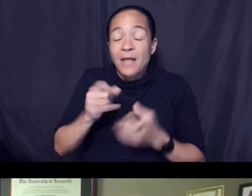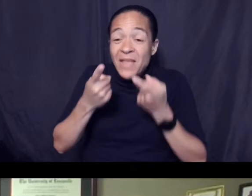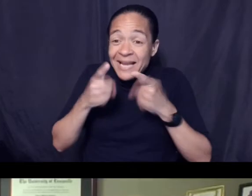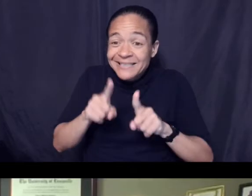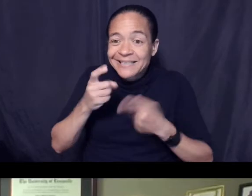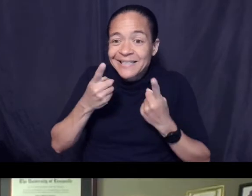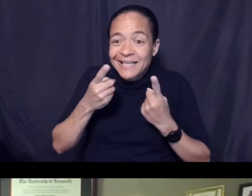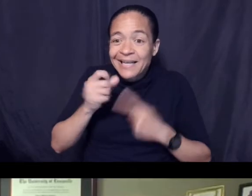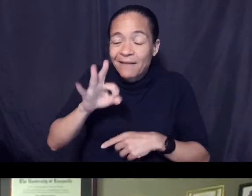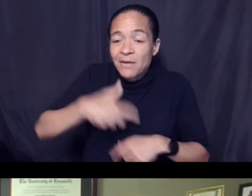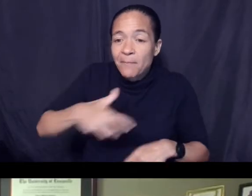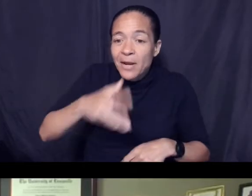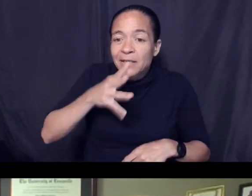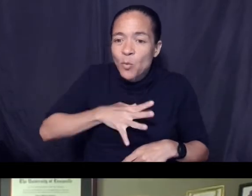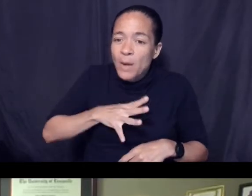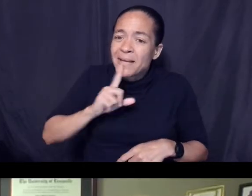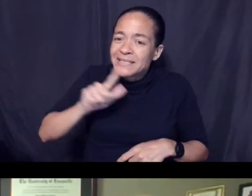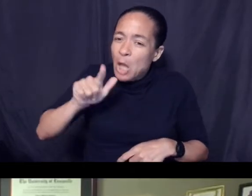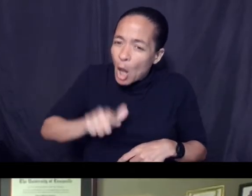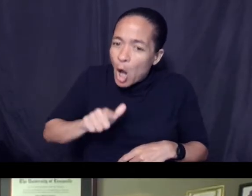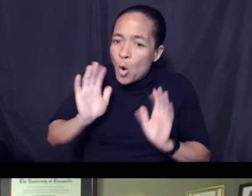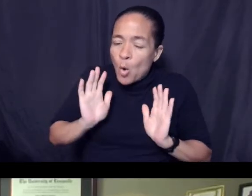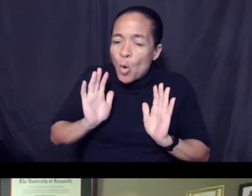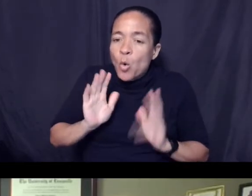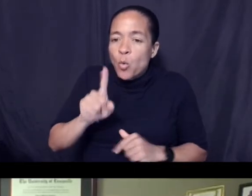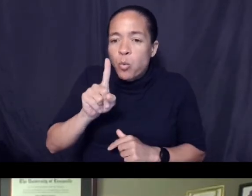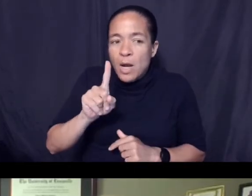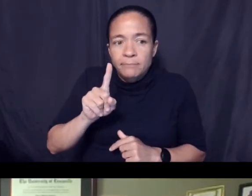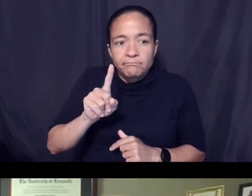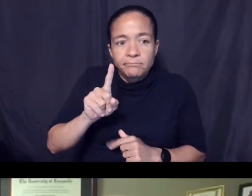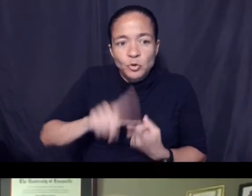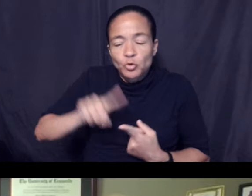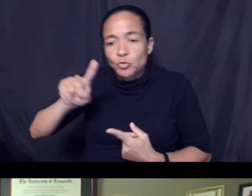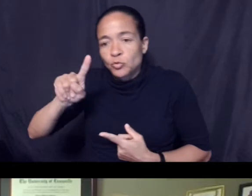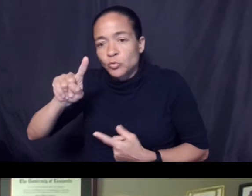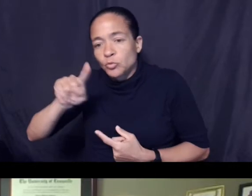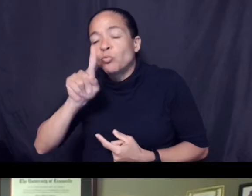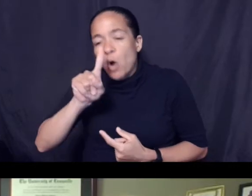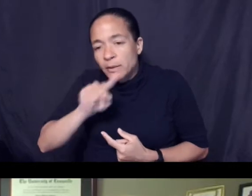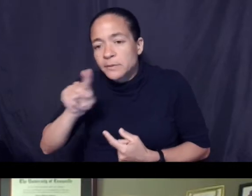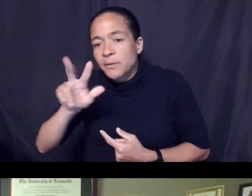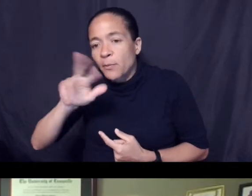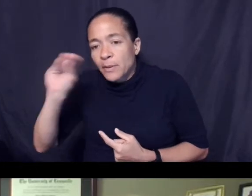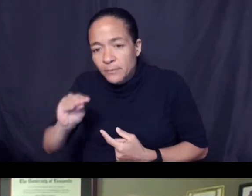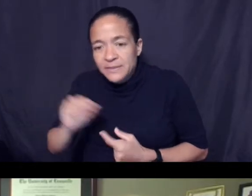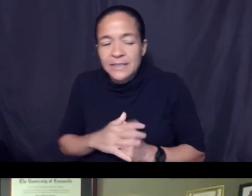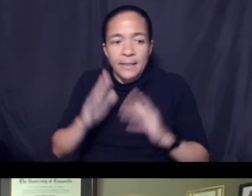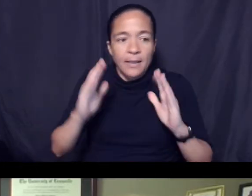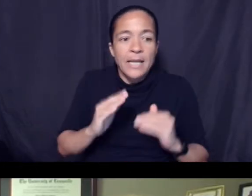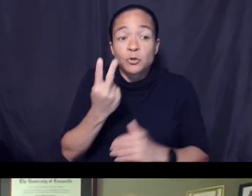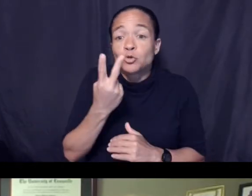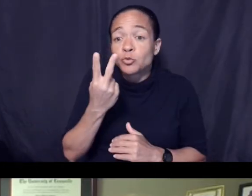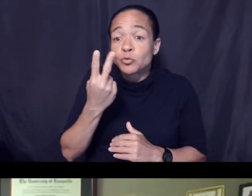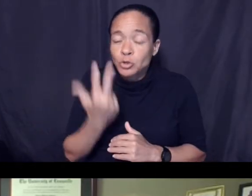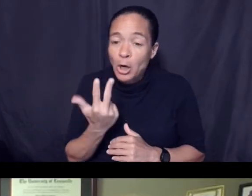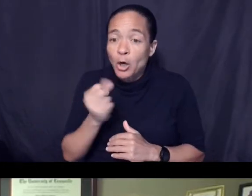women is low at only 1 to 3%, and 2/3 of these babies will not become infected.